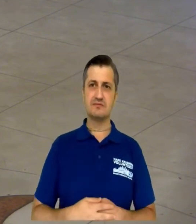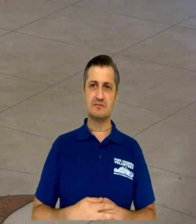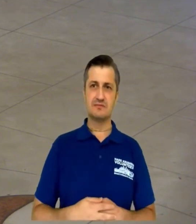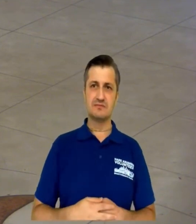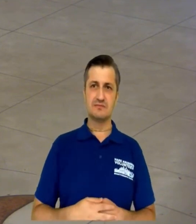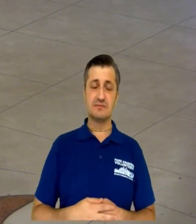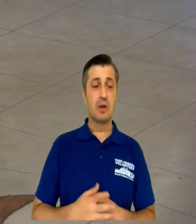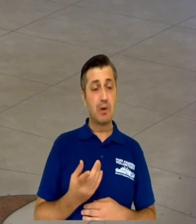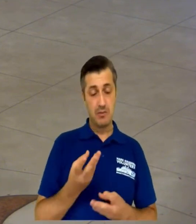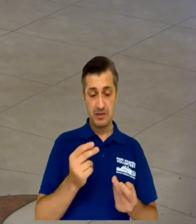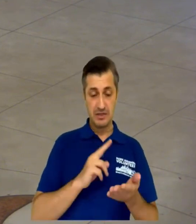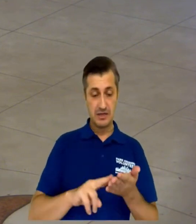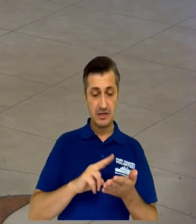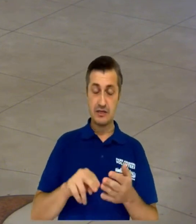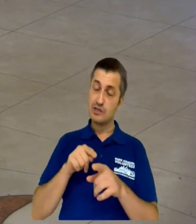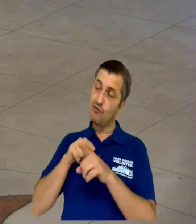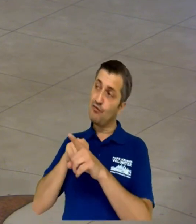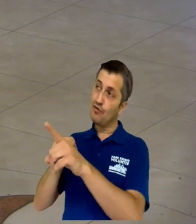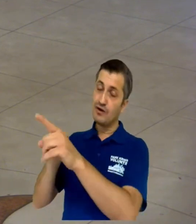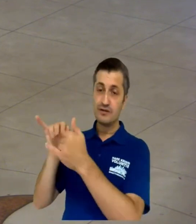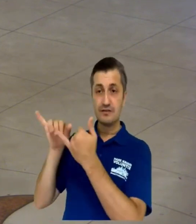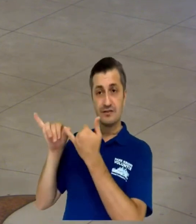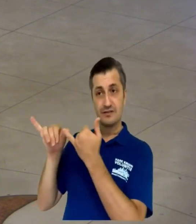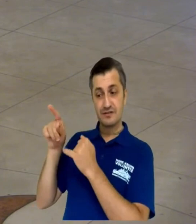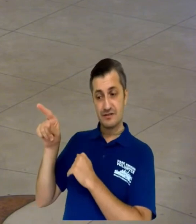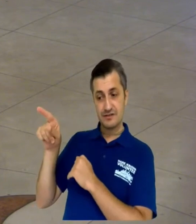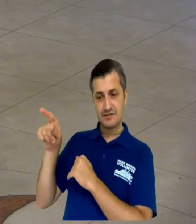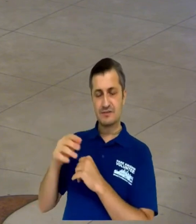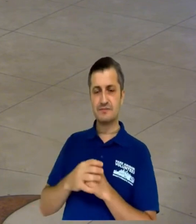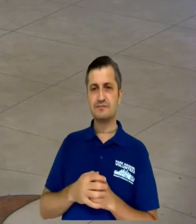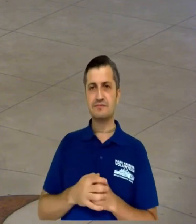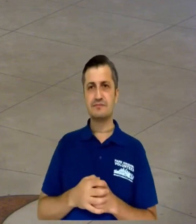Krishna. So we often see that famous people,